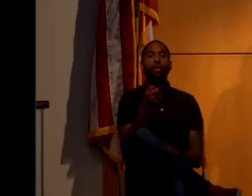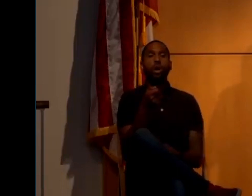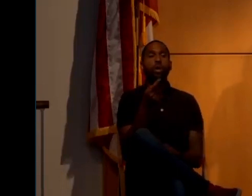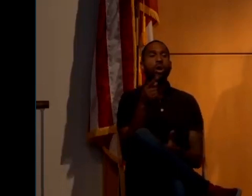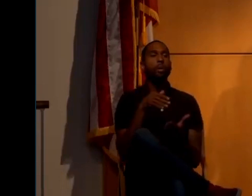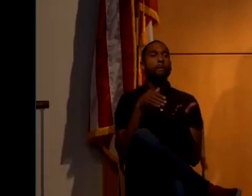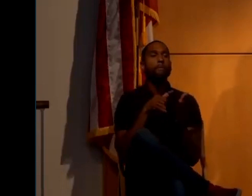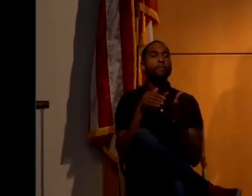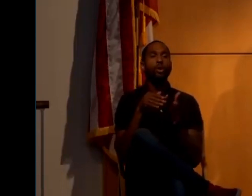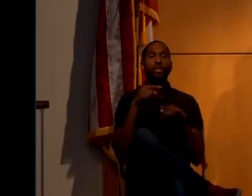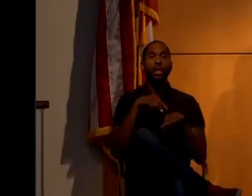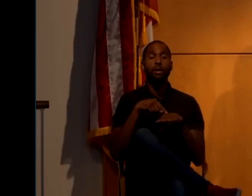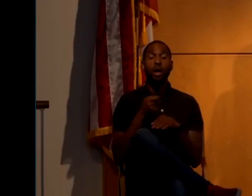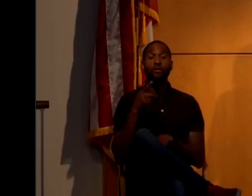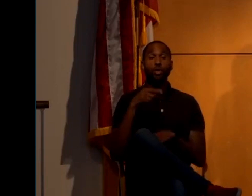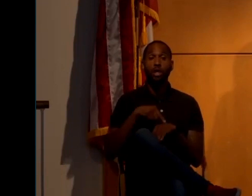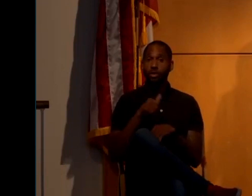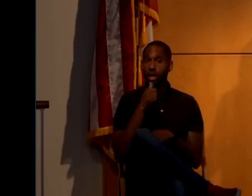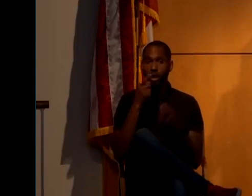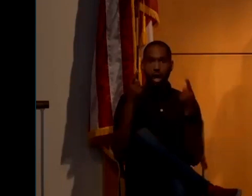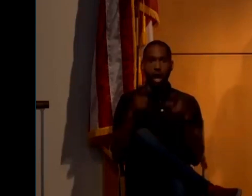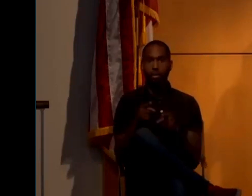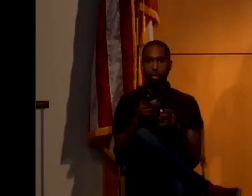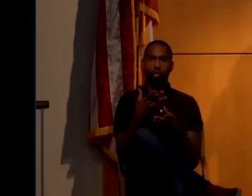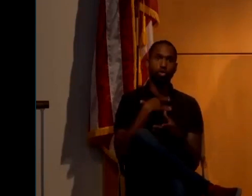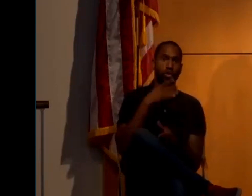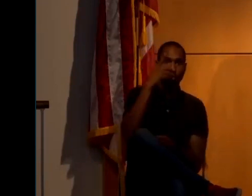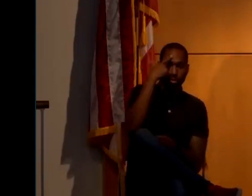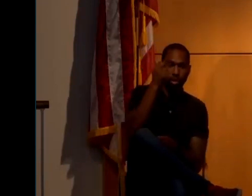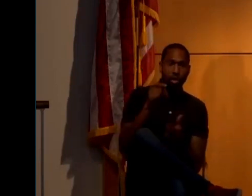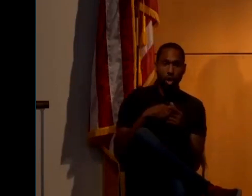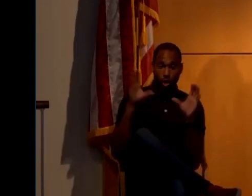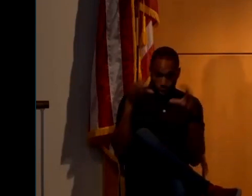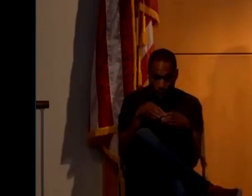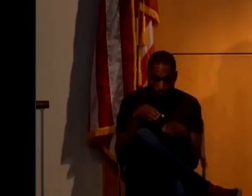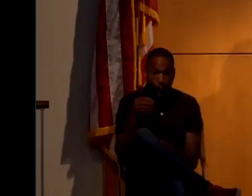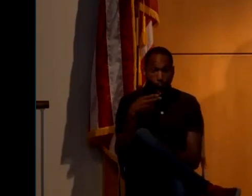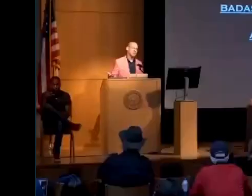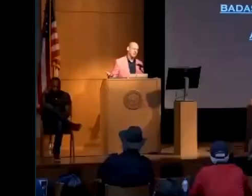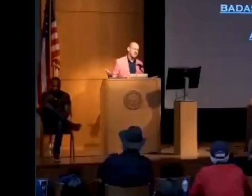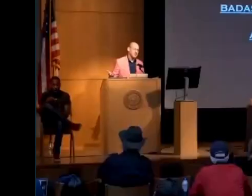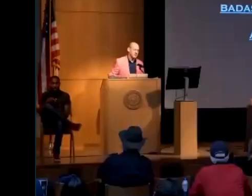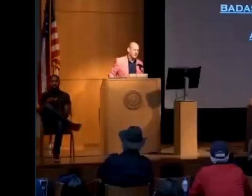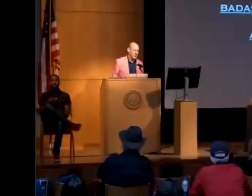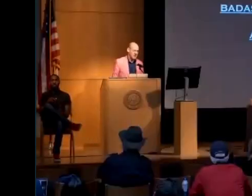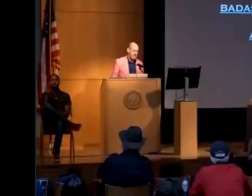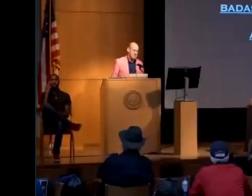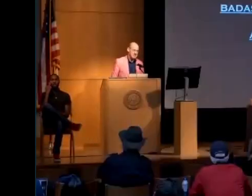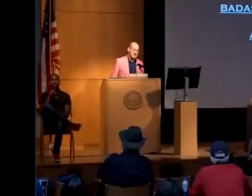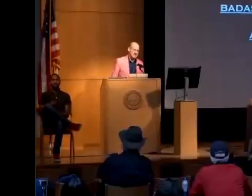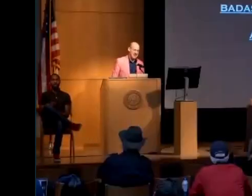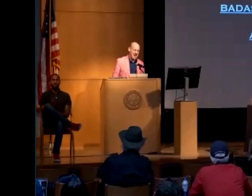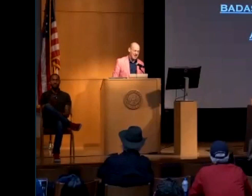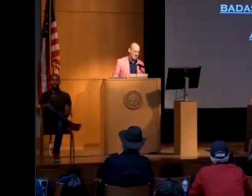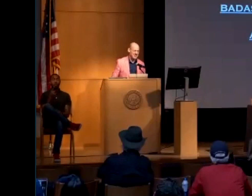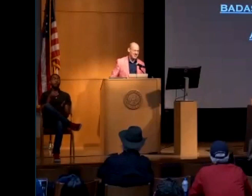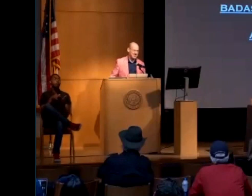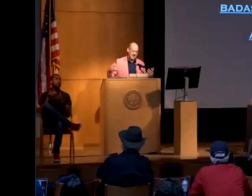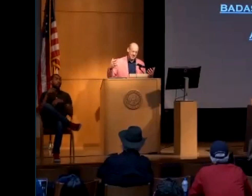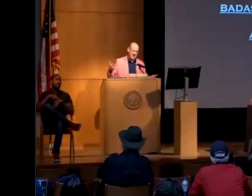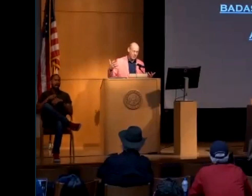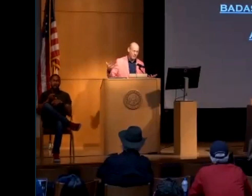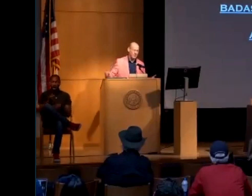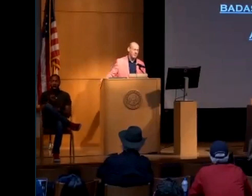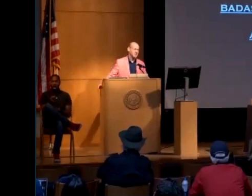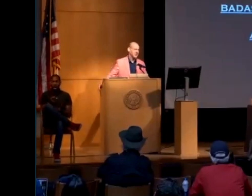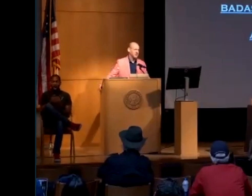you know, a couple of those flips aren't going to go the way you expect. And so you, and you zoom in, I'm going to go, aha. And then what we realize you flip the coin a million times, you know,